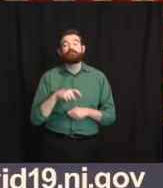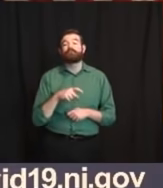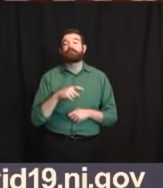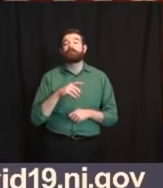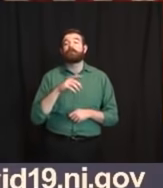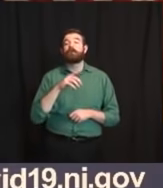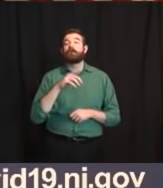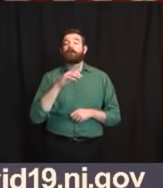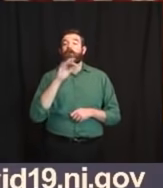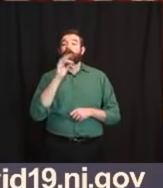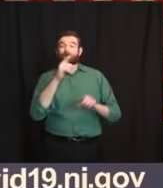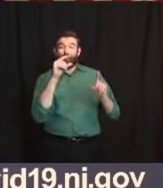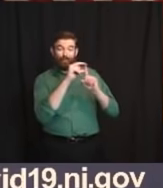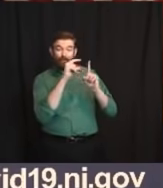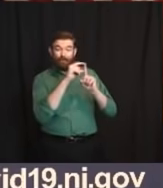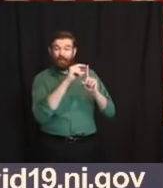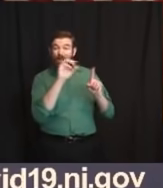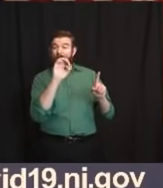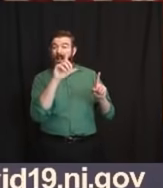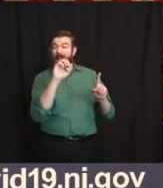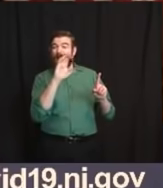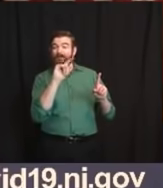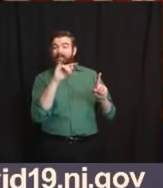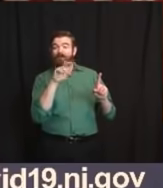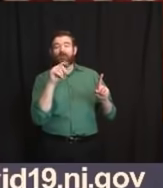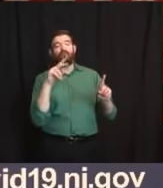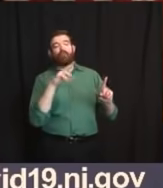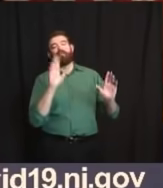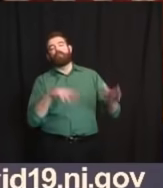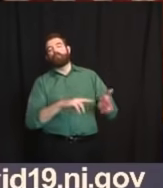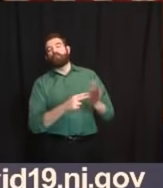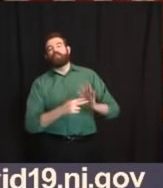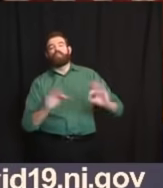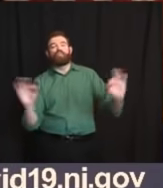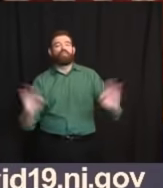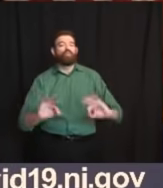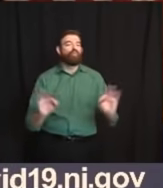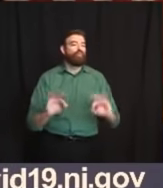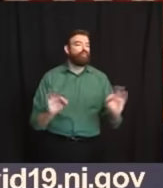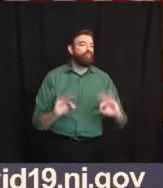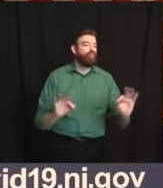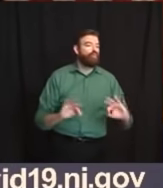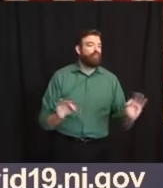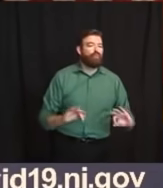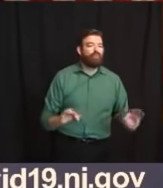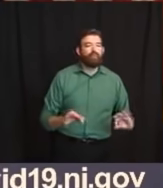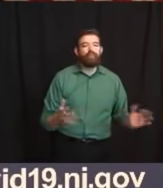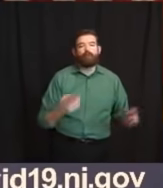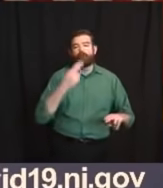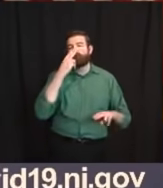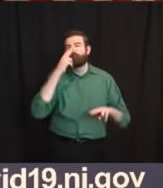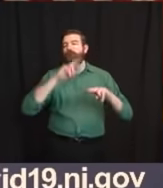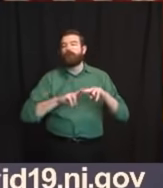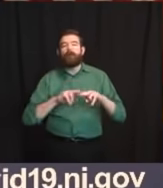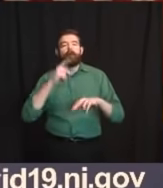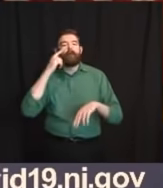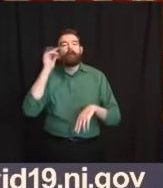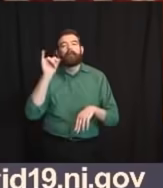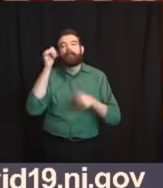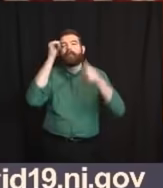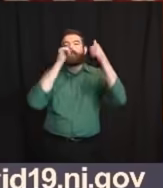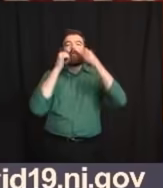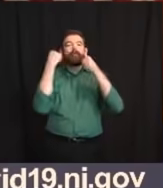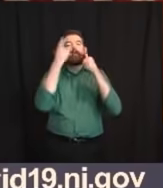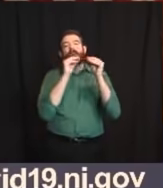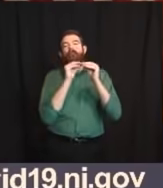This covers, your point is, it covers a broad range of procedures that in some cases are quite serious.